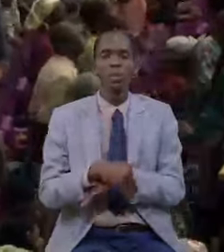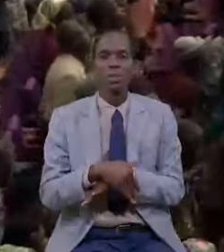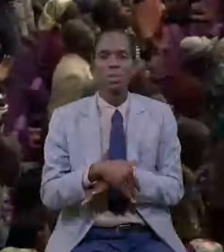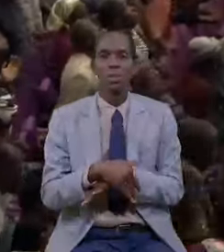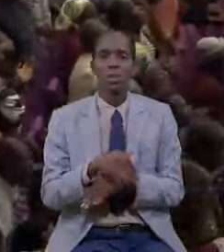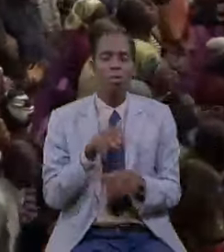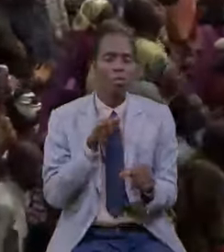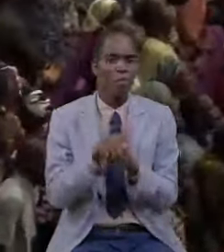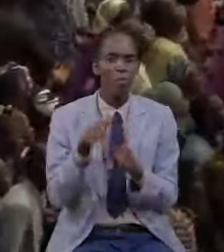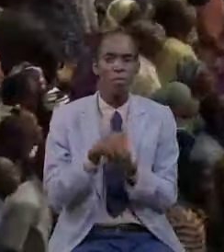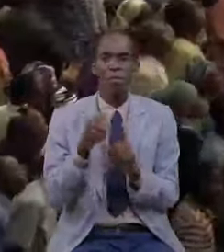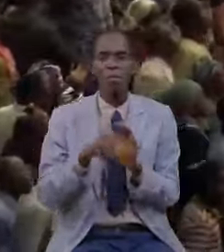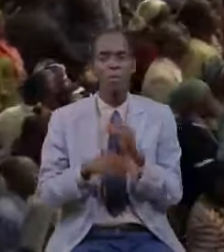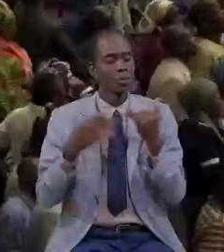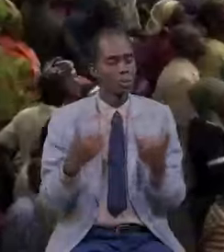Fulfillment tonight.